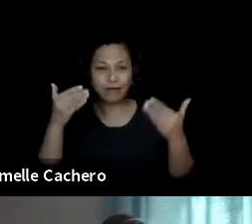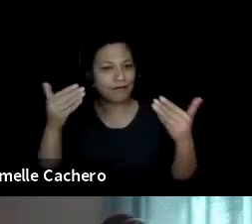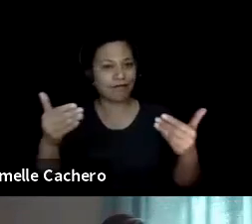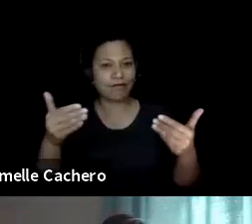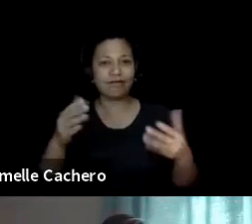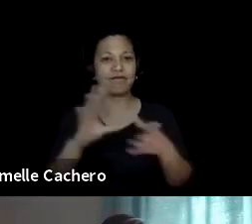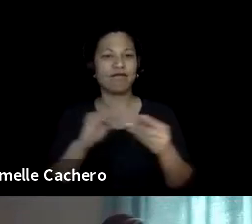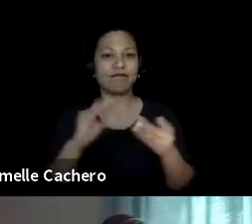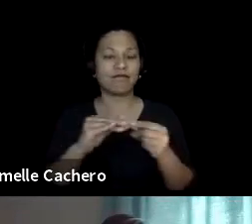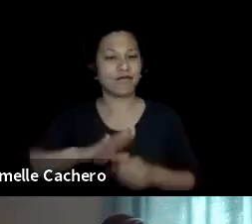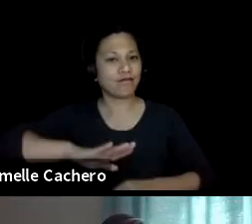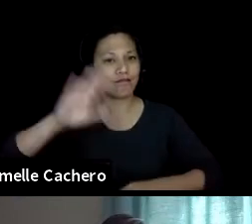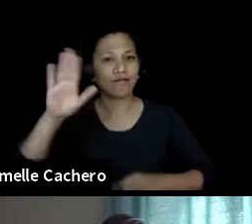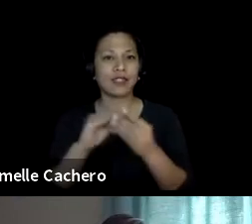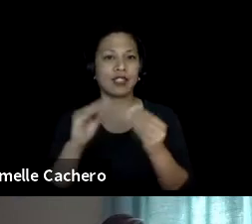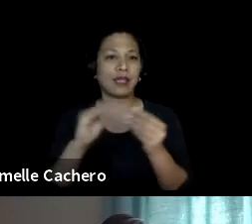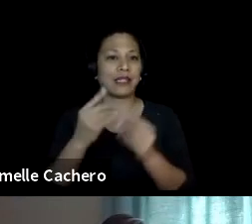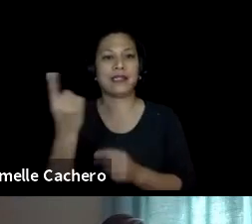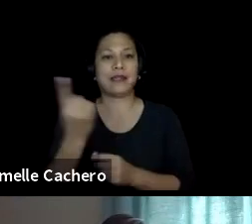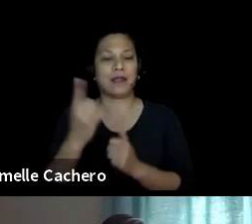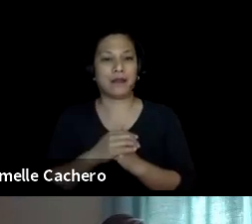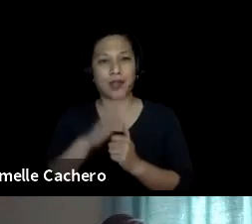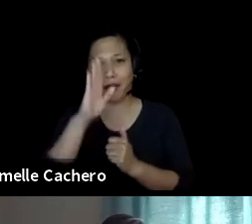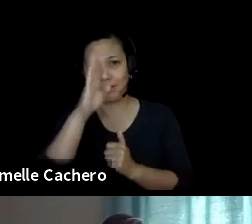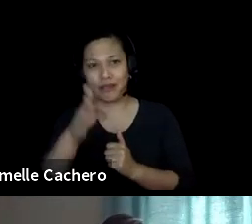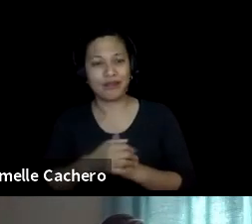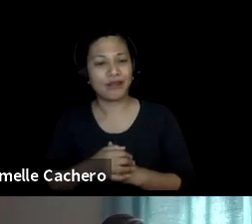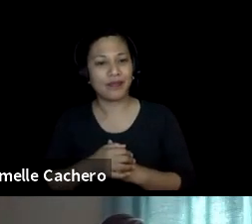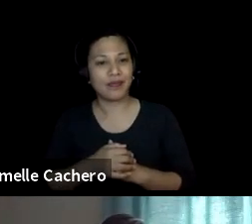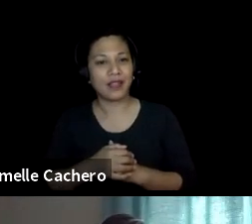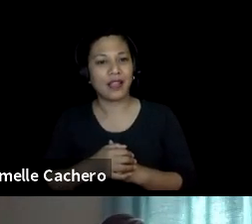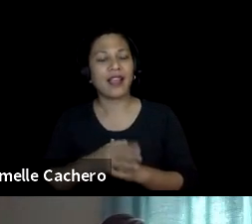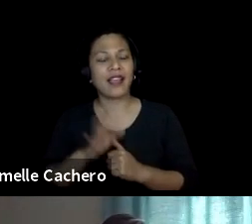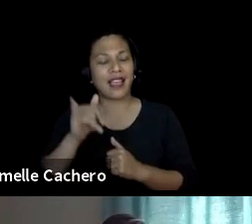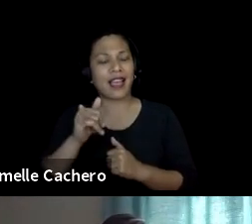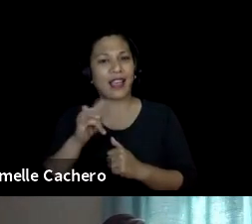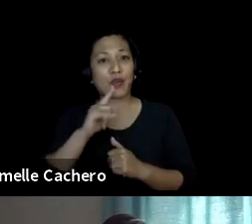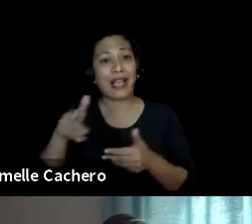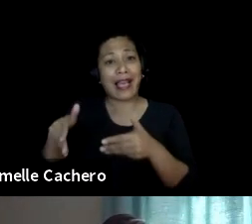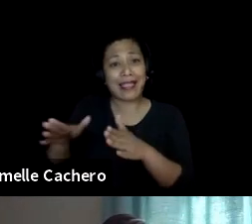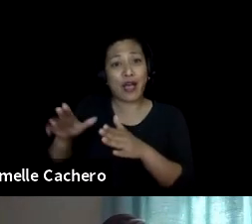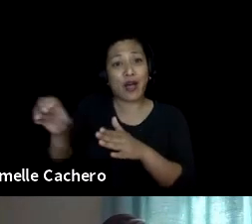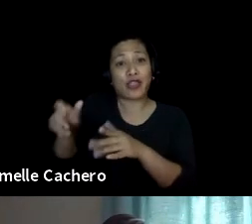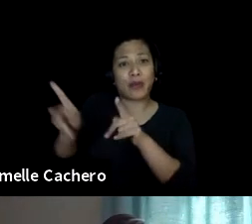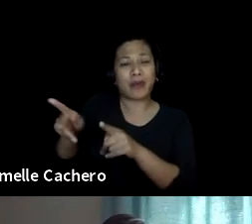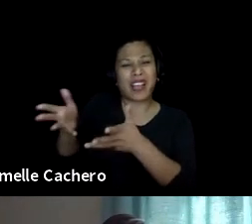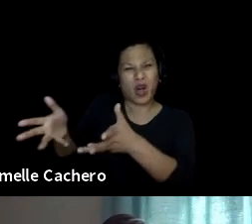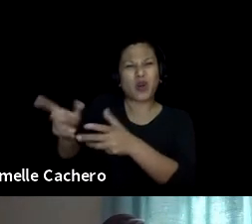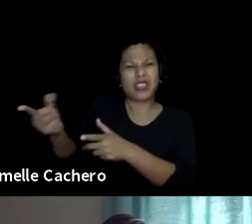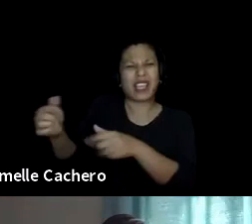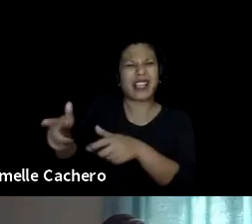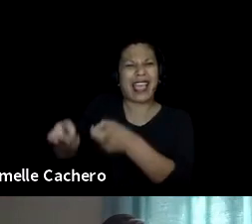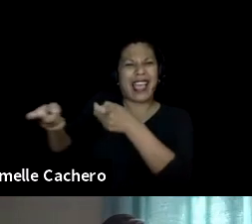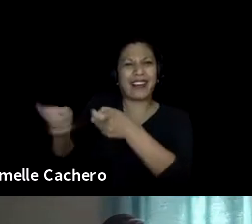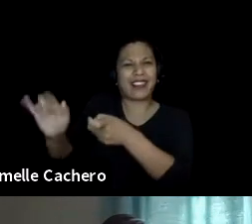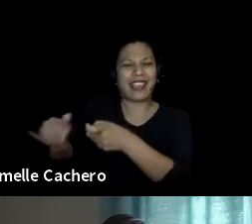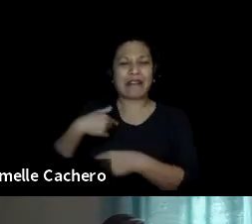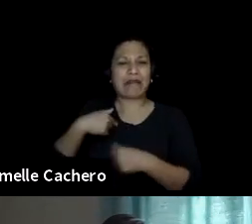it was such a good takeaway to be freed from that conception that I should let other people, because it's the exact opposite. Yeah. That's